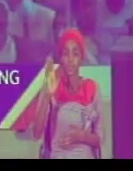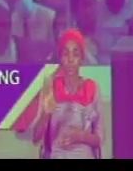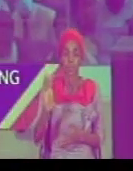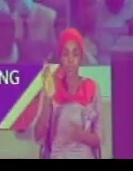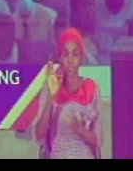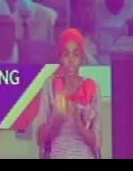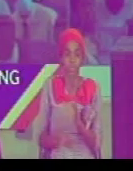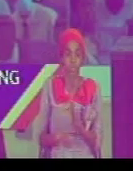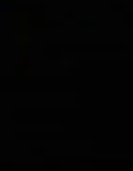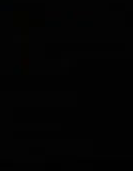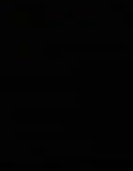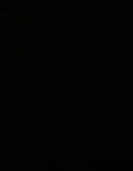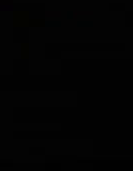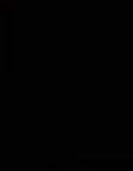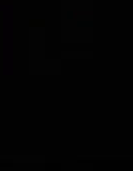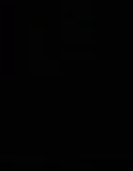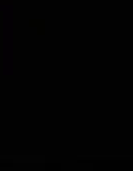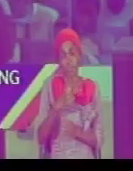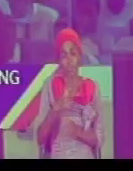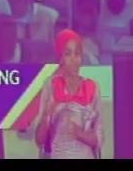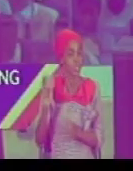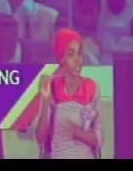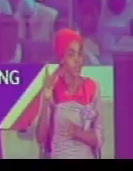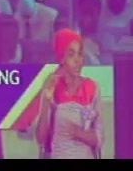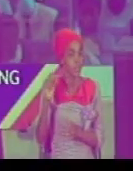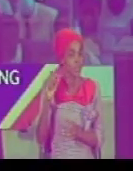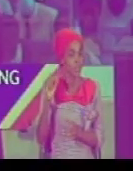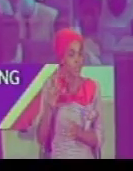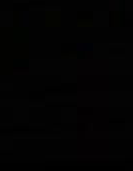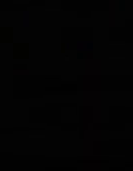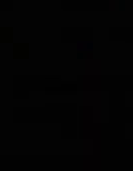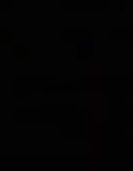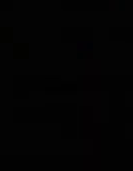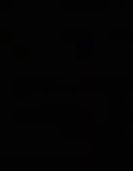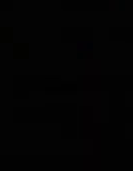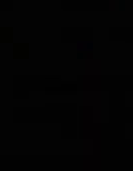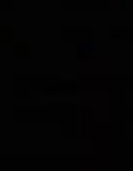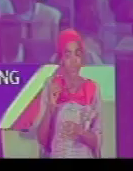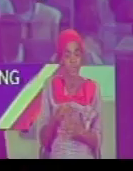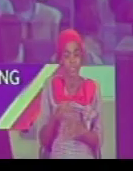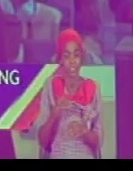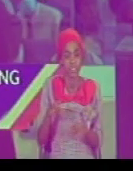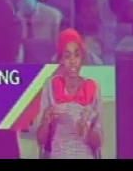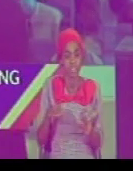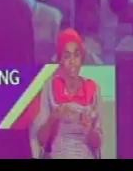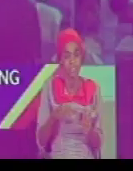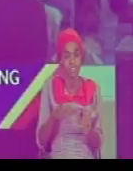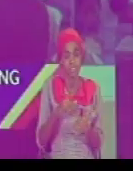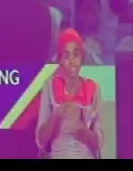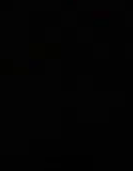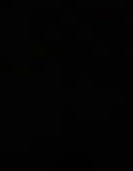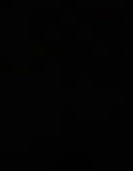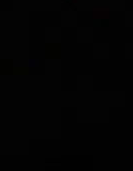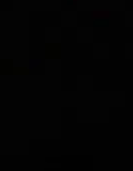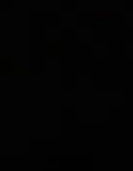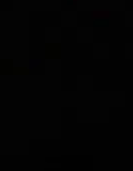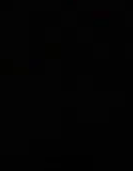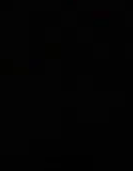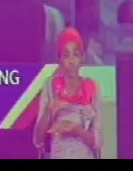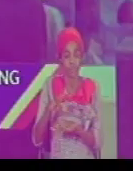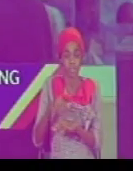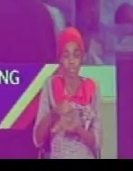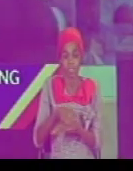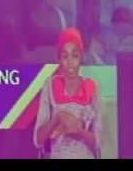21, I'm reading from verse 11, they set forth their little ones like a flock. Their